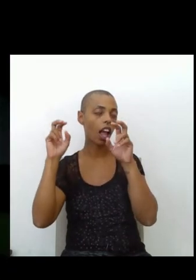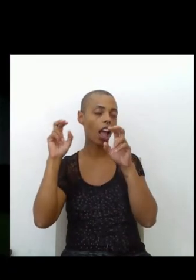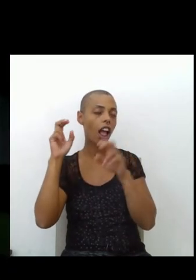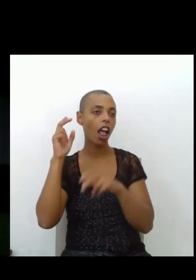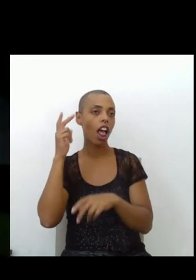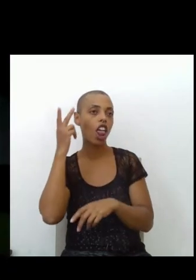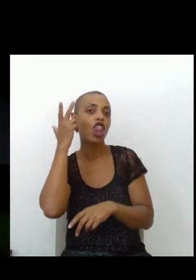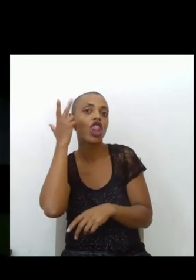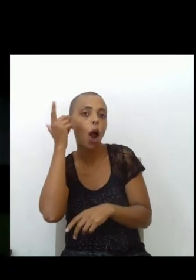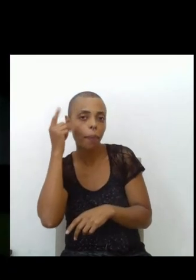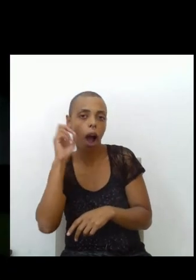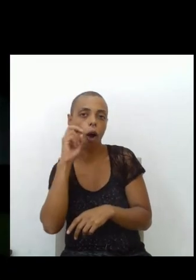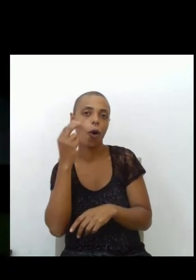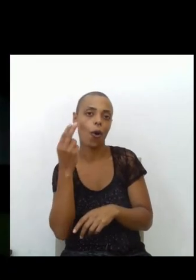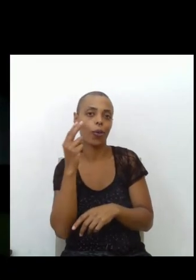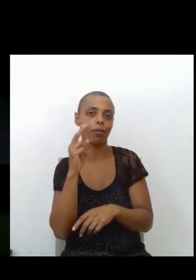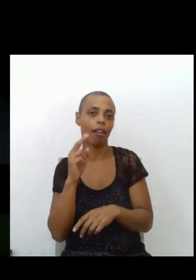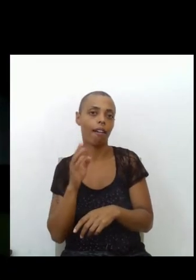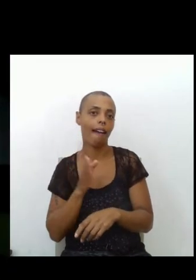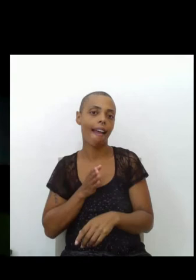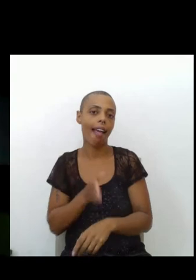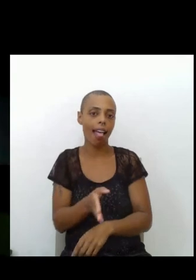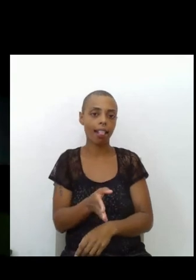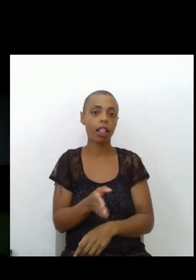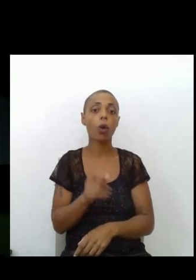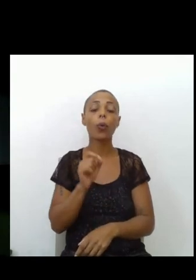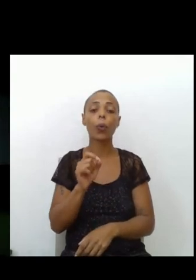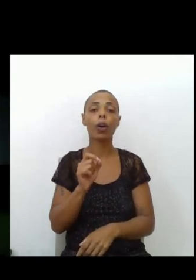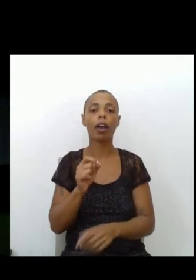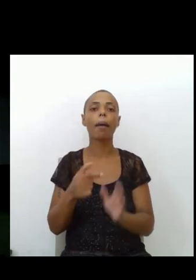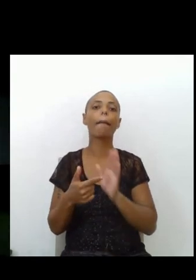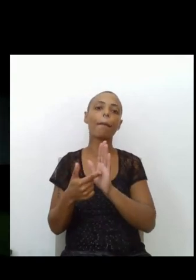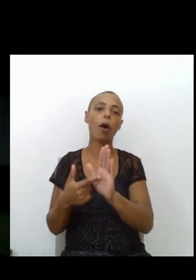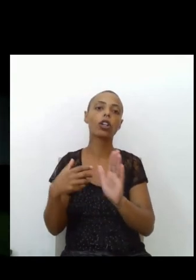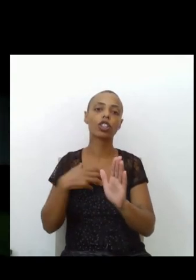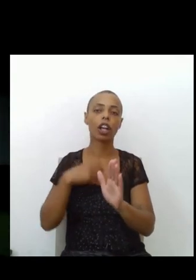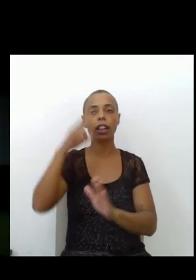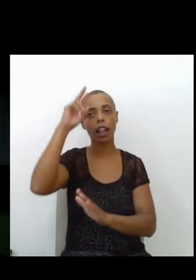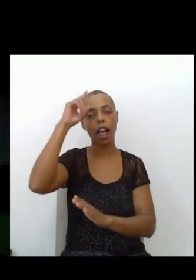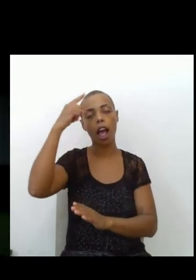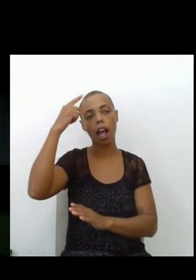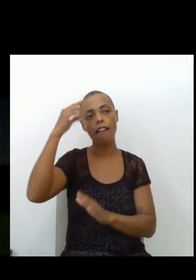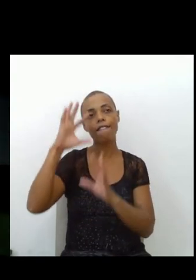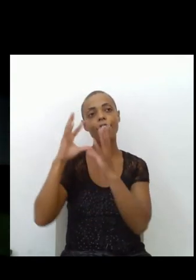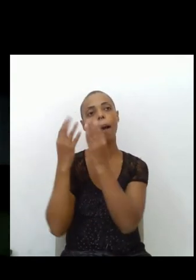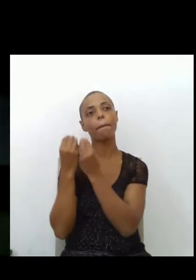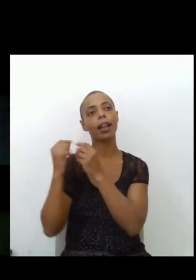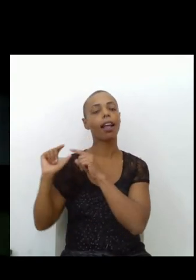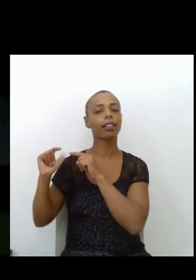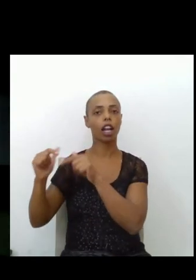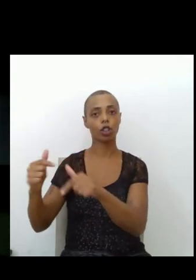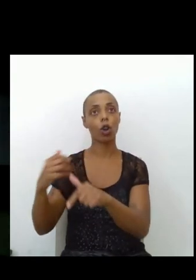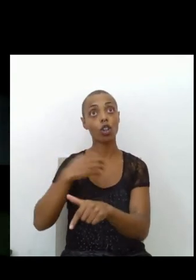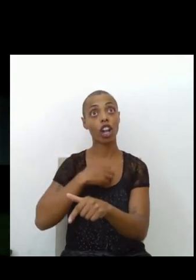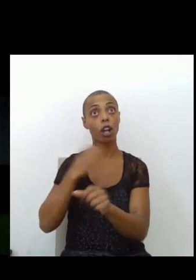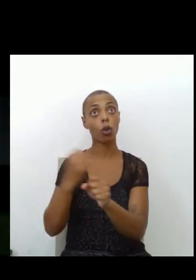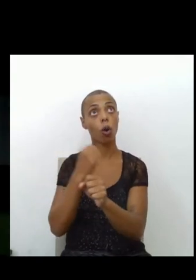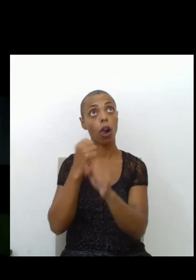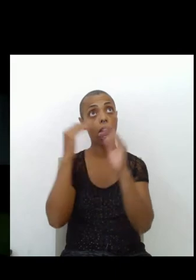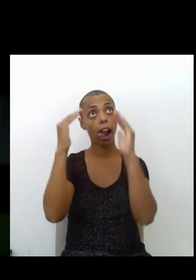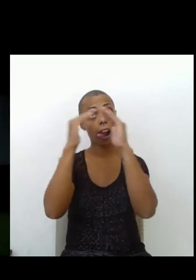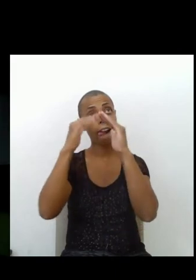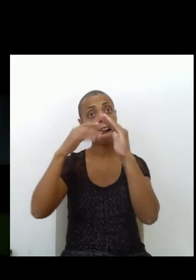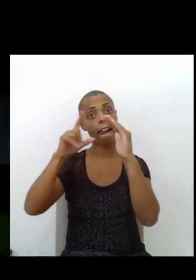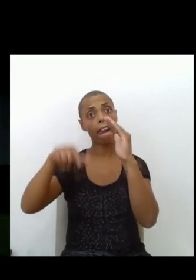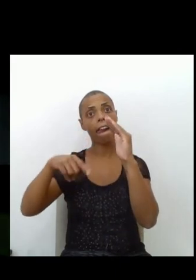heteronormative houses they usually reproduce the pattern of a traditional family so